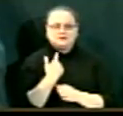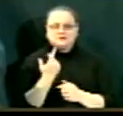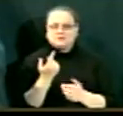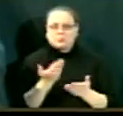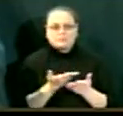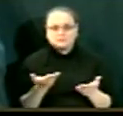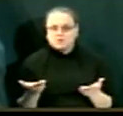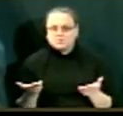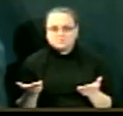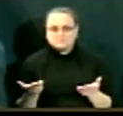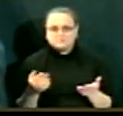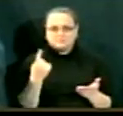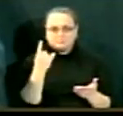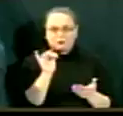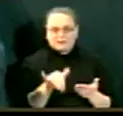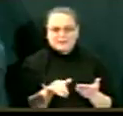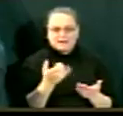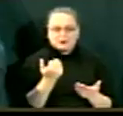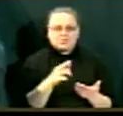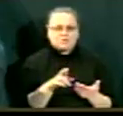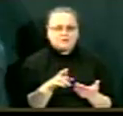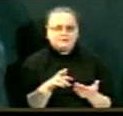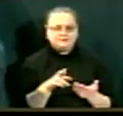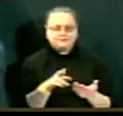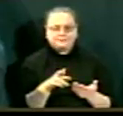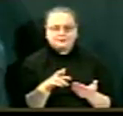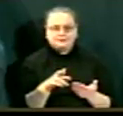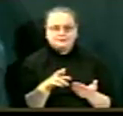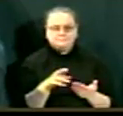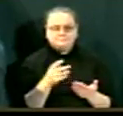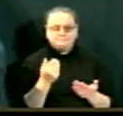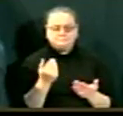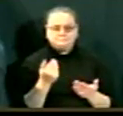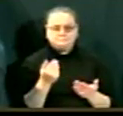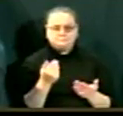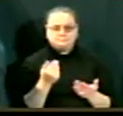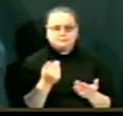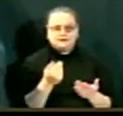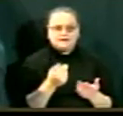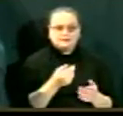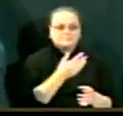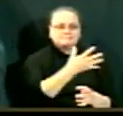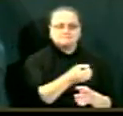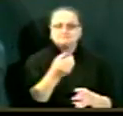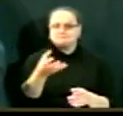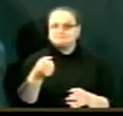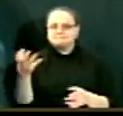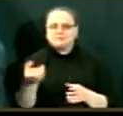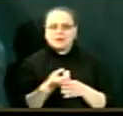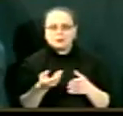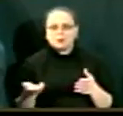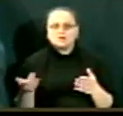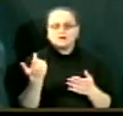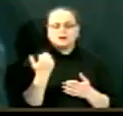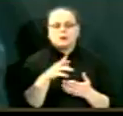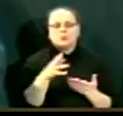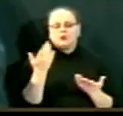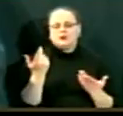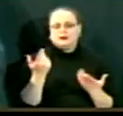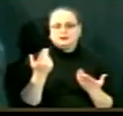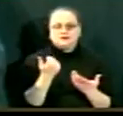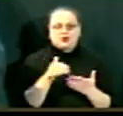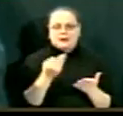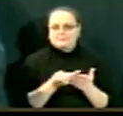source for that, or is it being pulled from multiple sources, or is there any